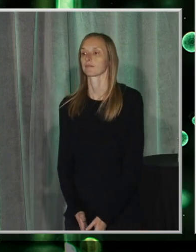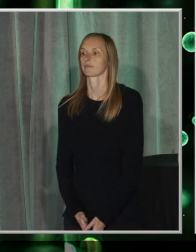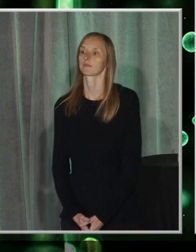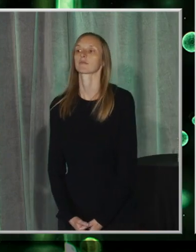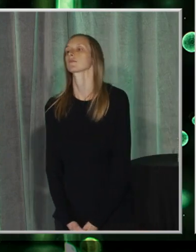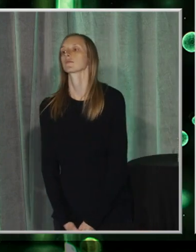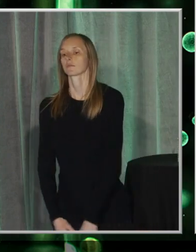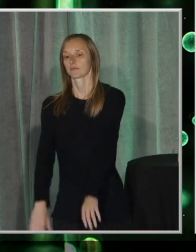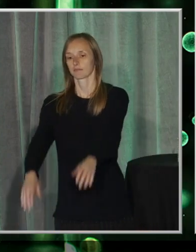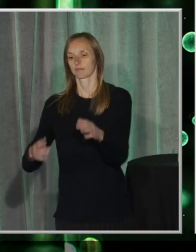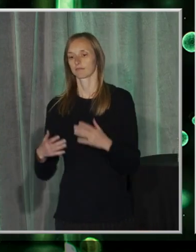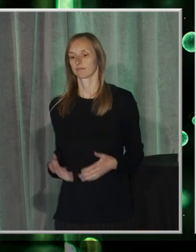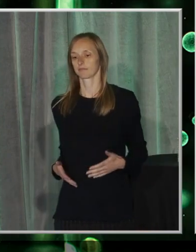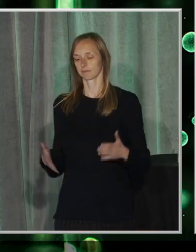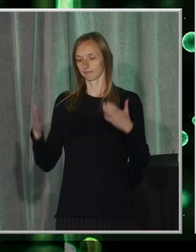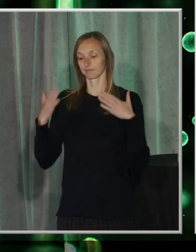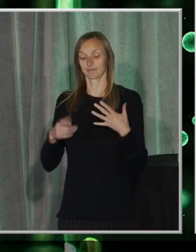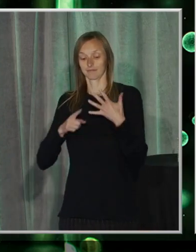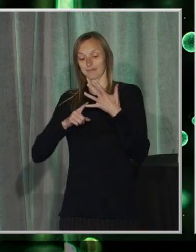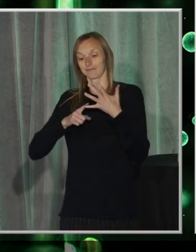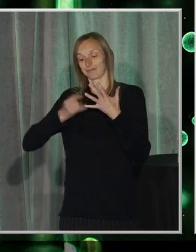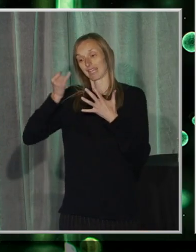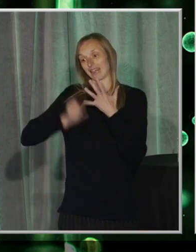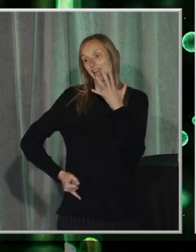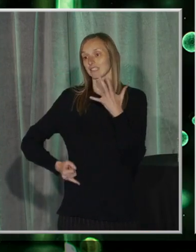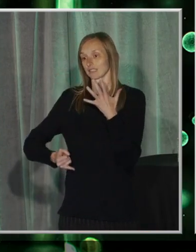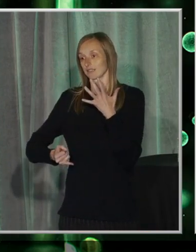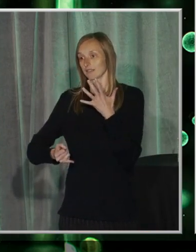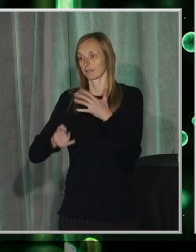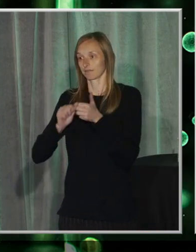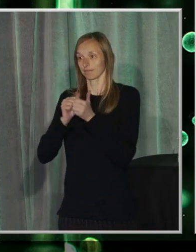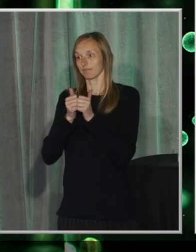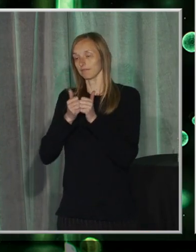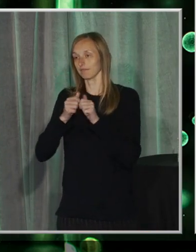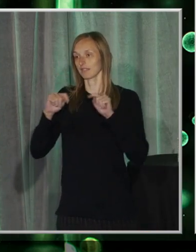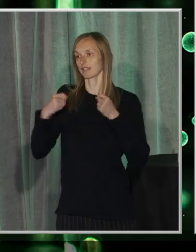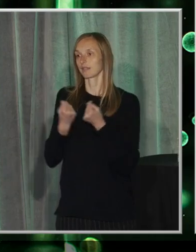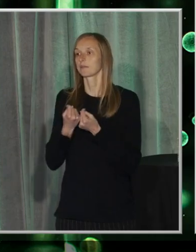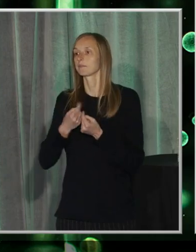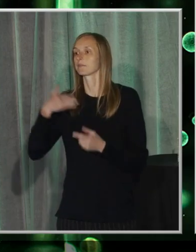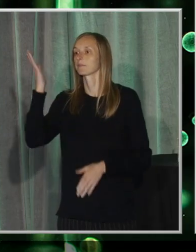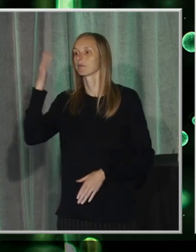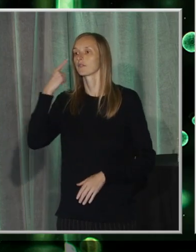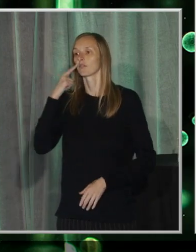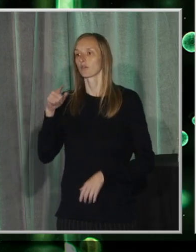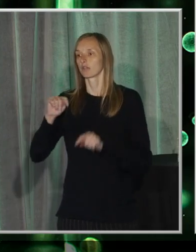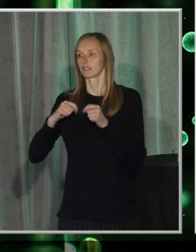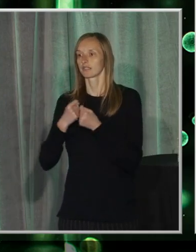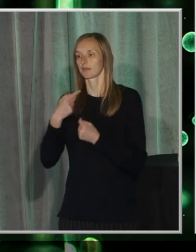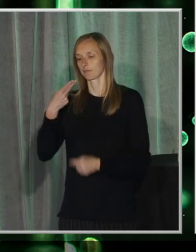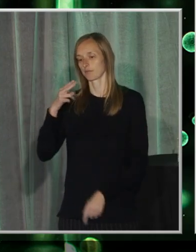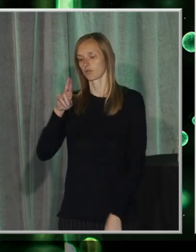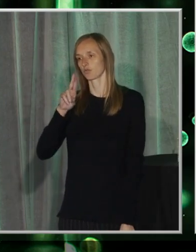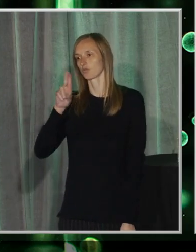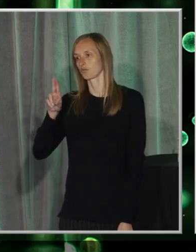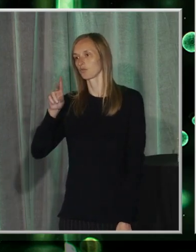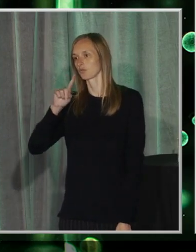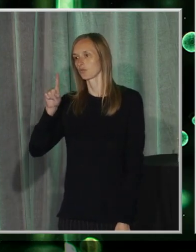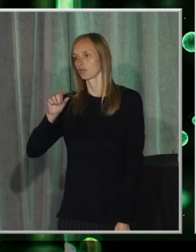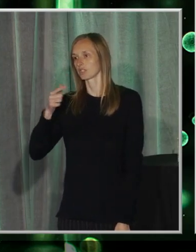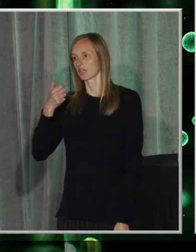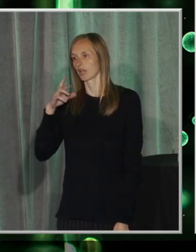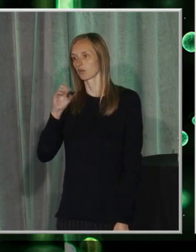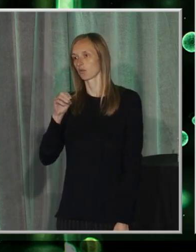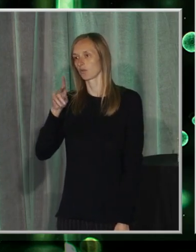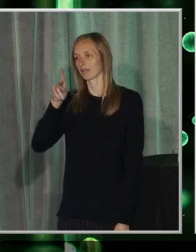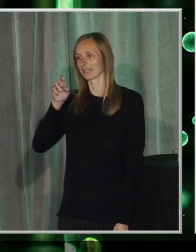We have just one finalist team left. Presenting for Team Huzagro is Kalia